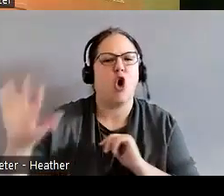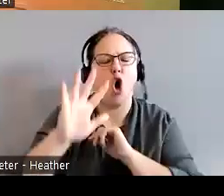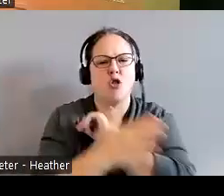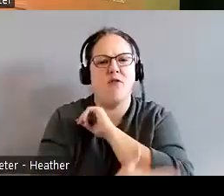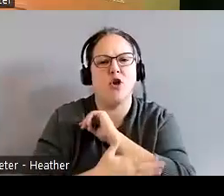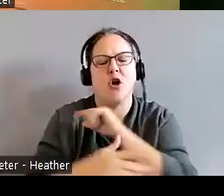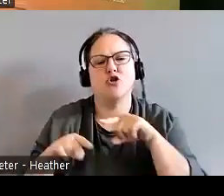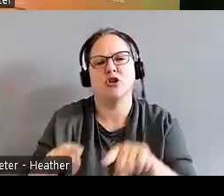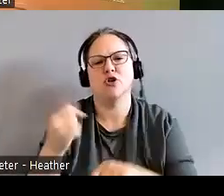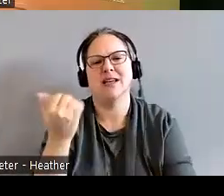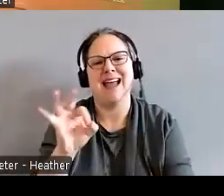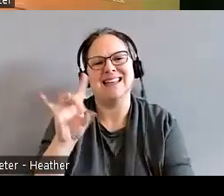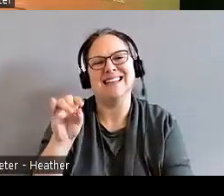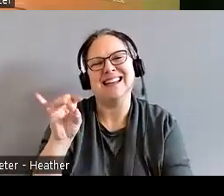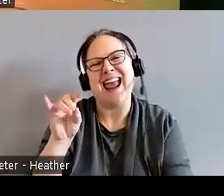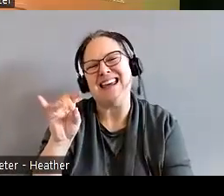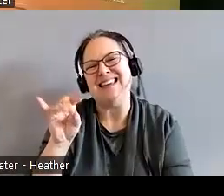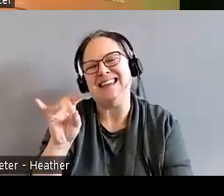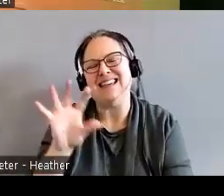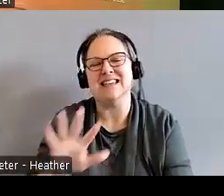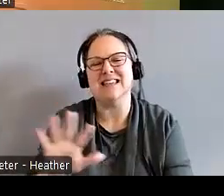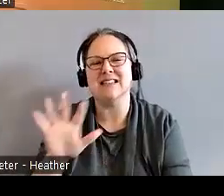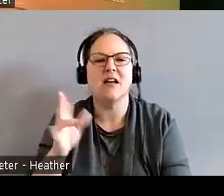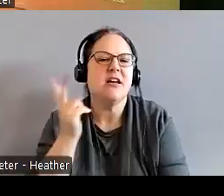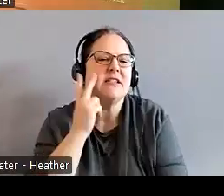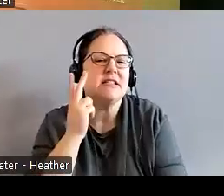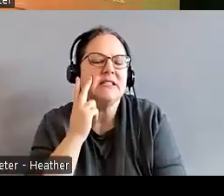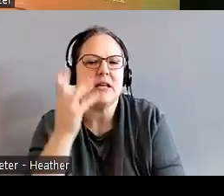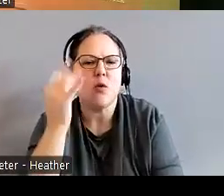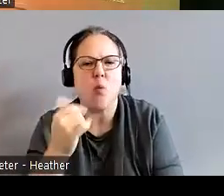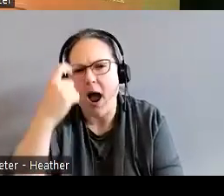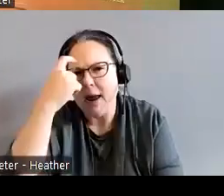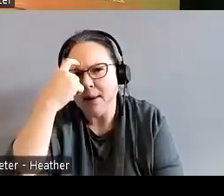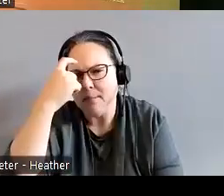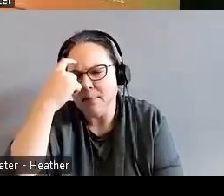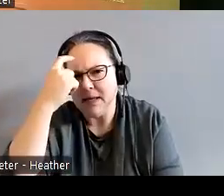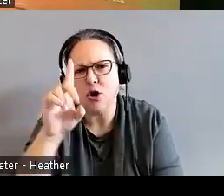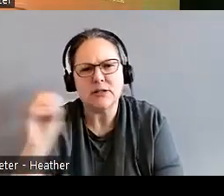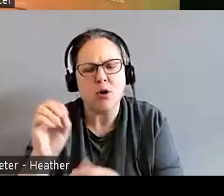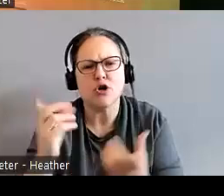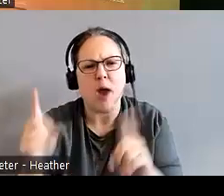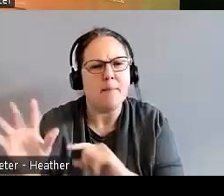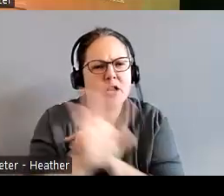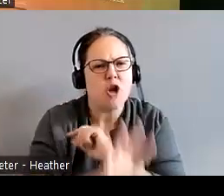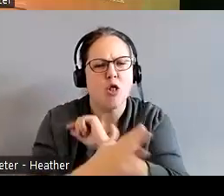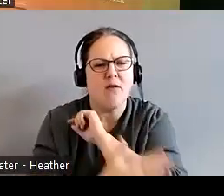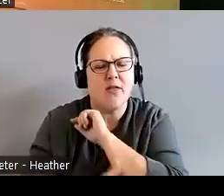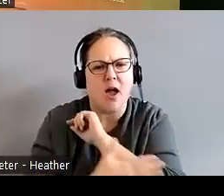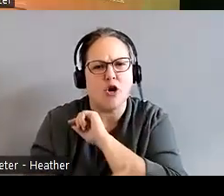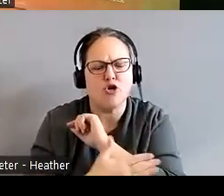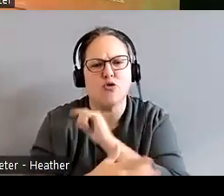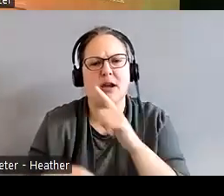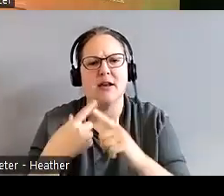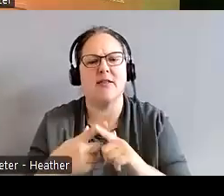of quantify what is the burden of mental disorders around the country. It awarded that project to Hopkins,